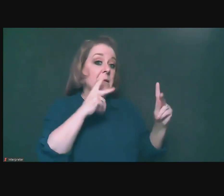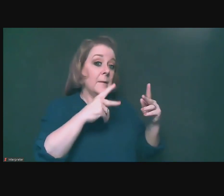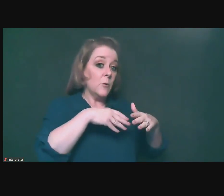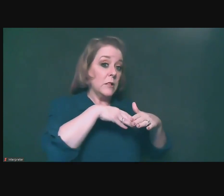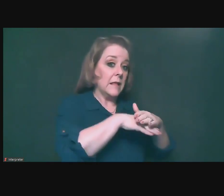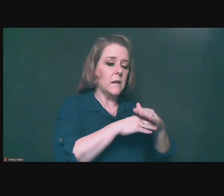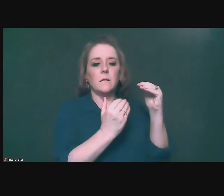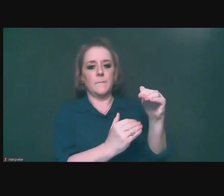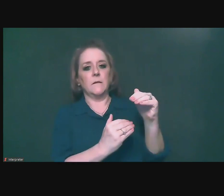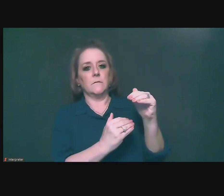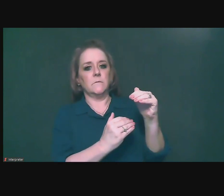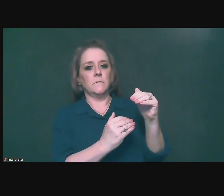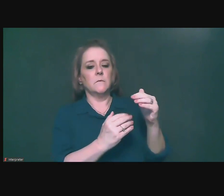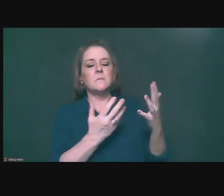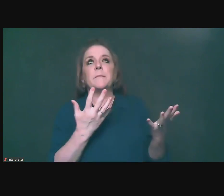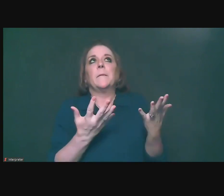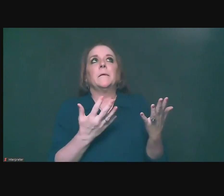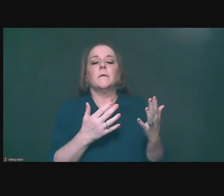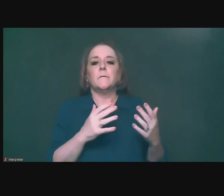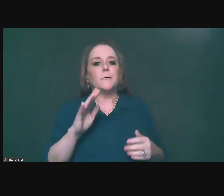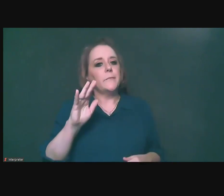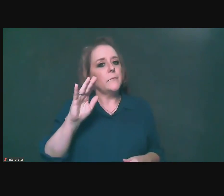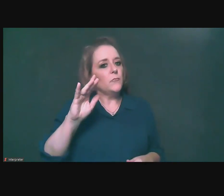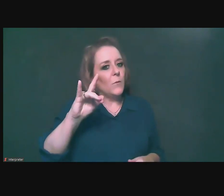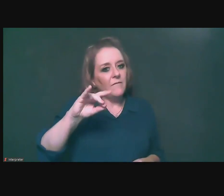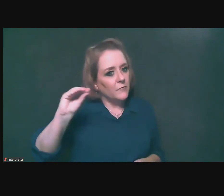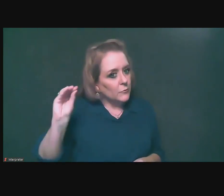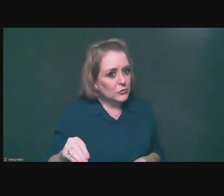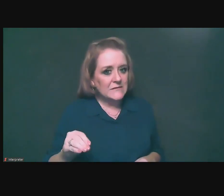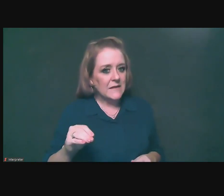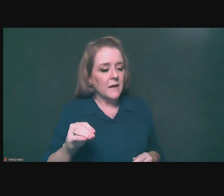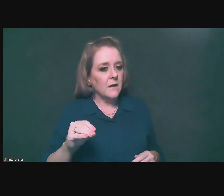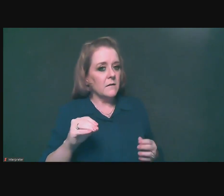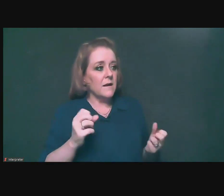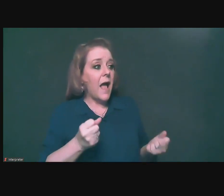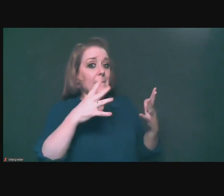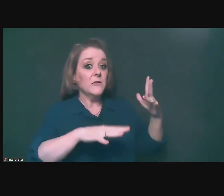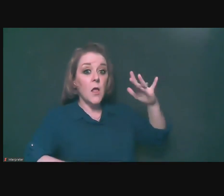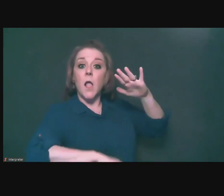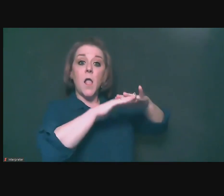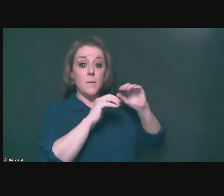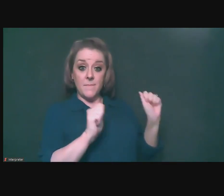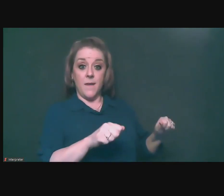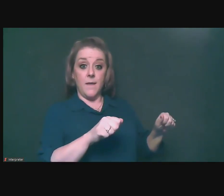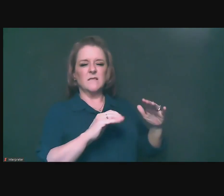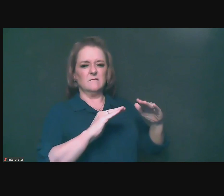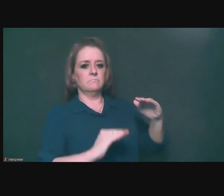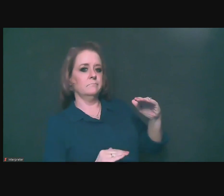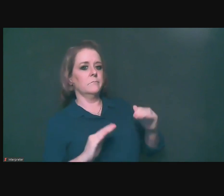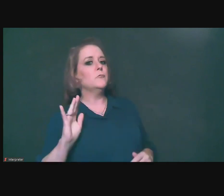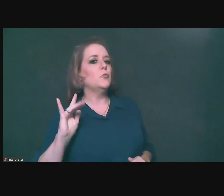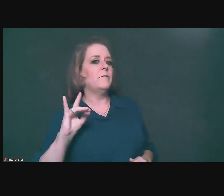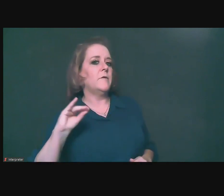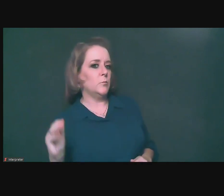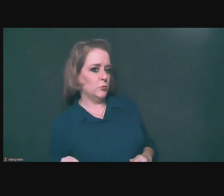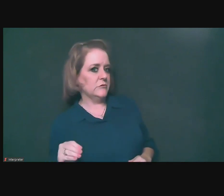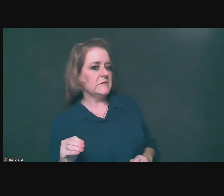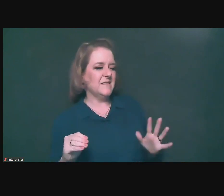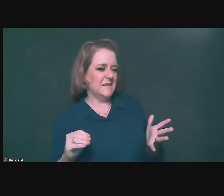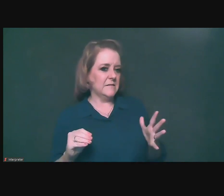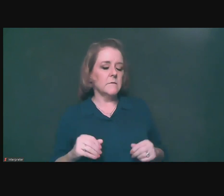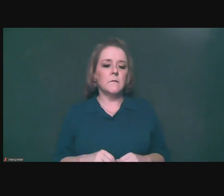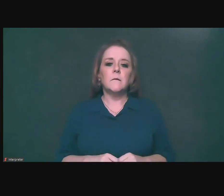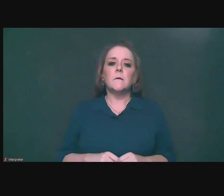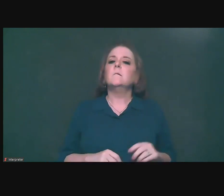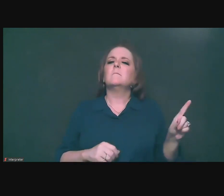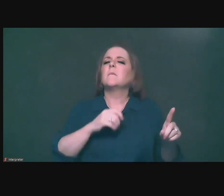at least start out with probably a 25% of what the fire marshal says are allowed in the facility,